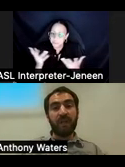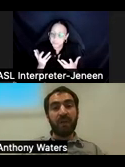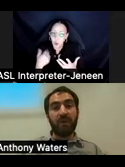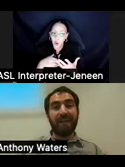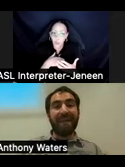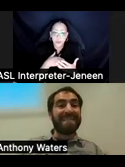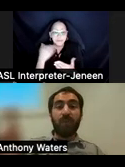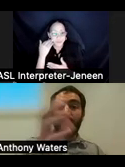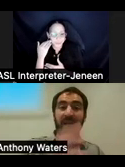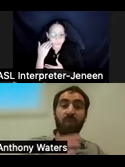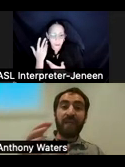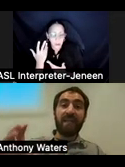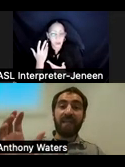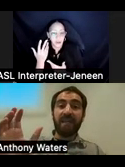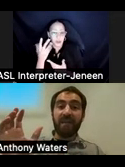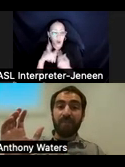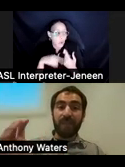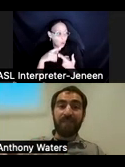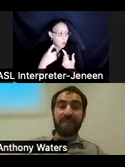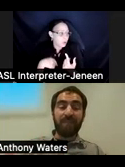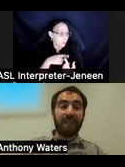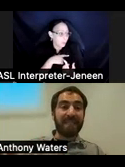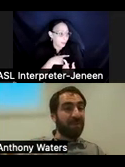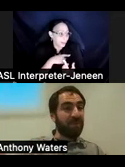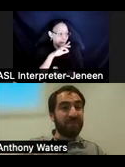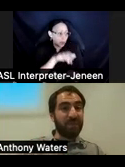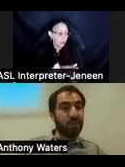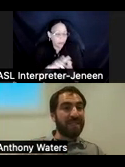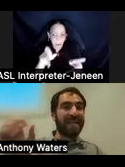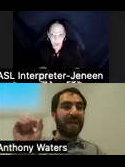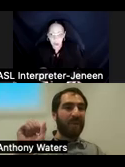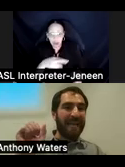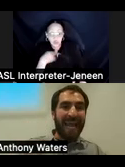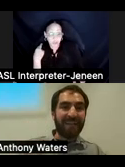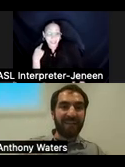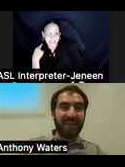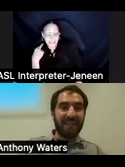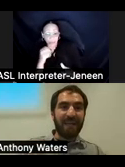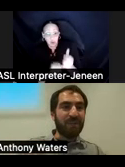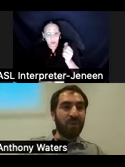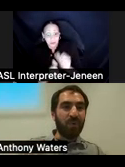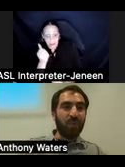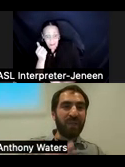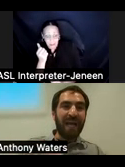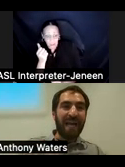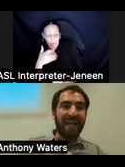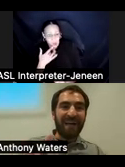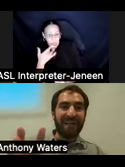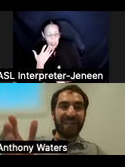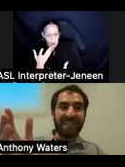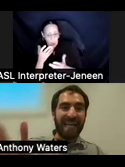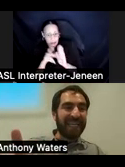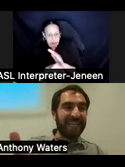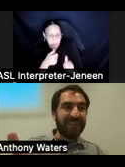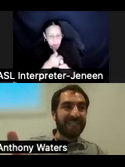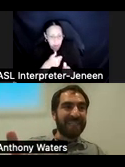acknowledge, though, is that when we believe somebody is at risk for suicide, that we act, that we don't rely on